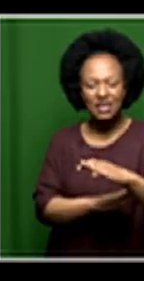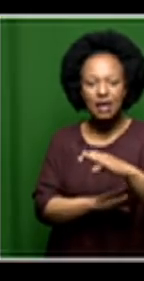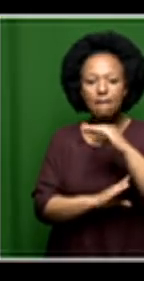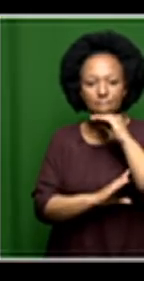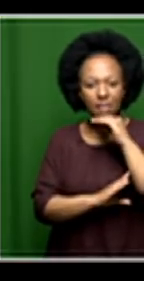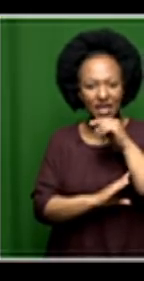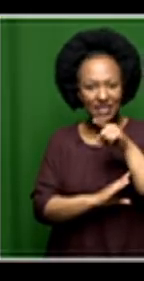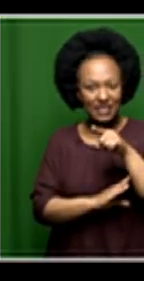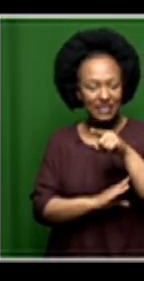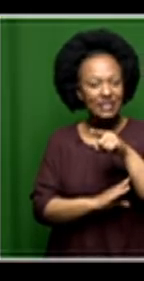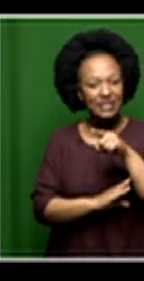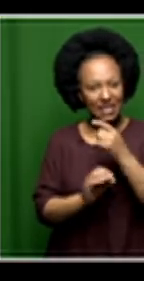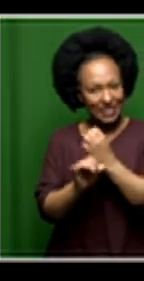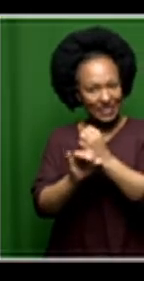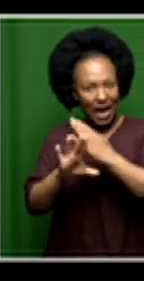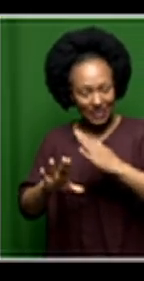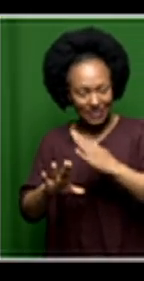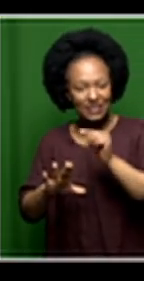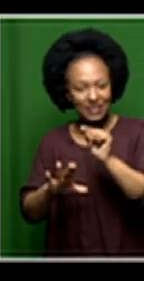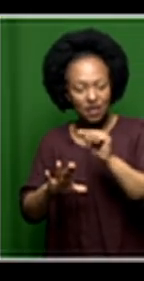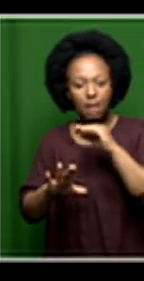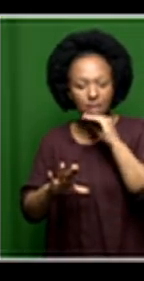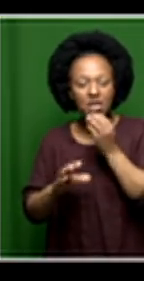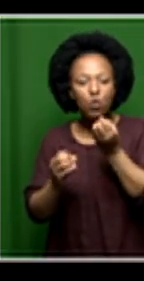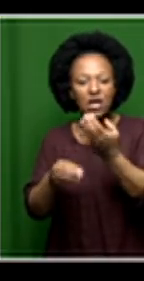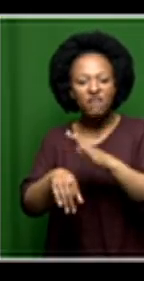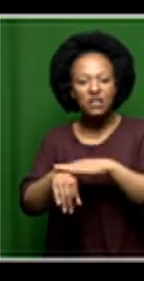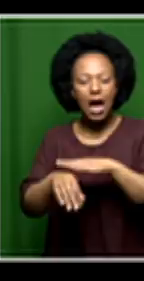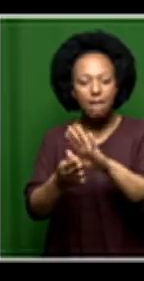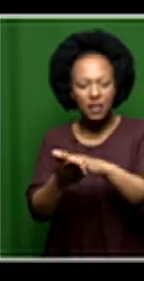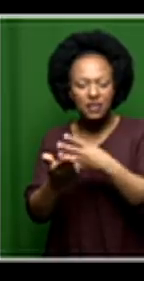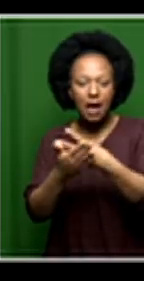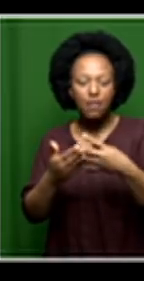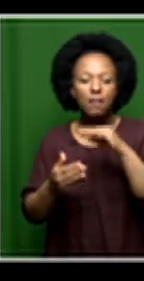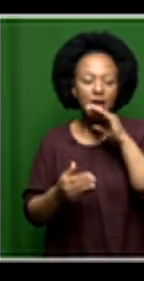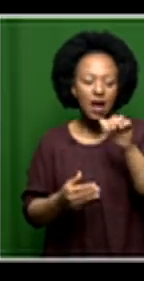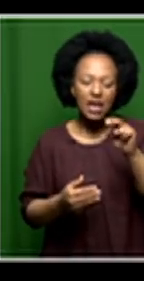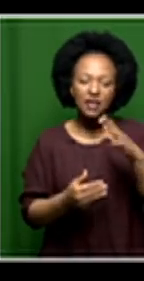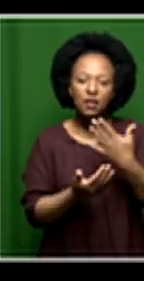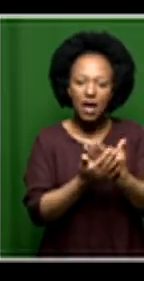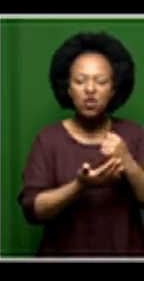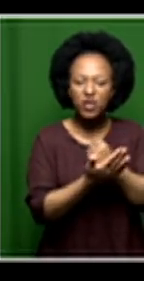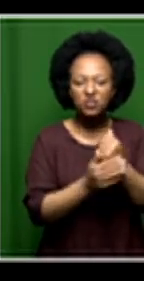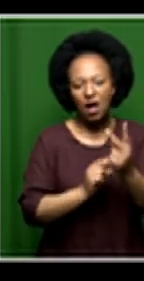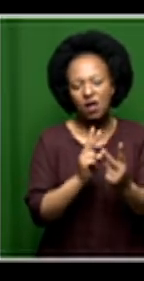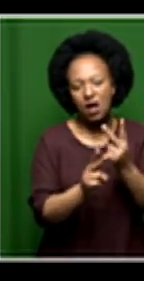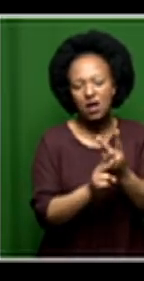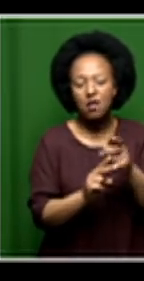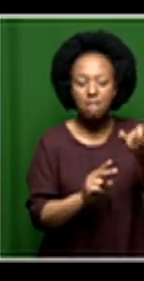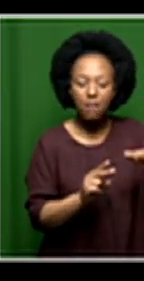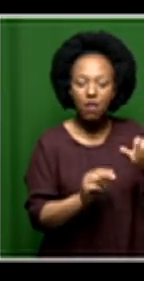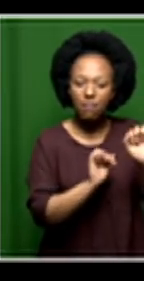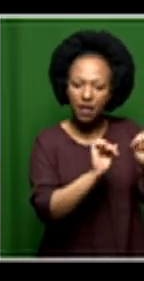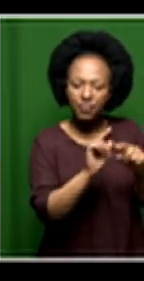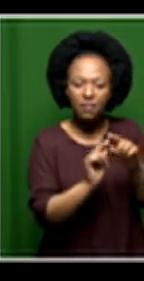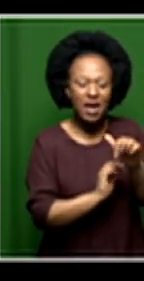the reset button and it issues a new timetable, which will enable the ANC to re-register its candidates. So the ANC would